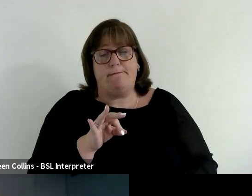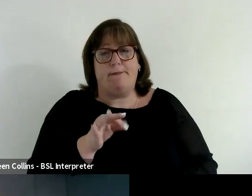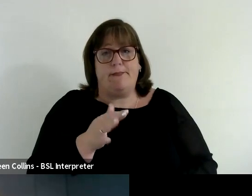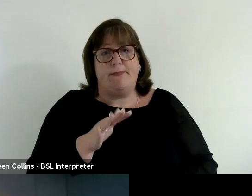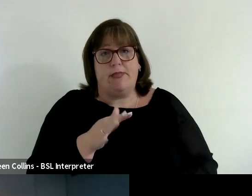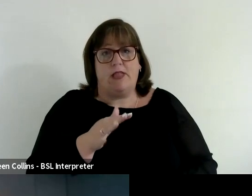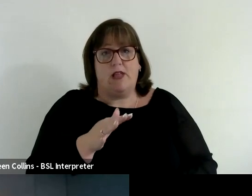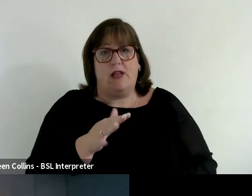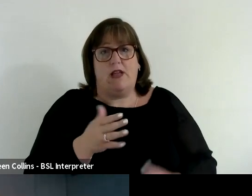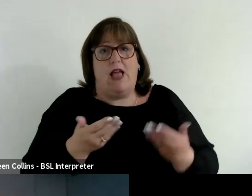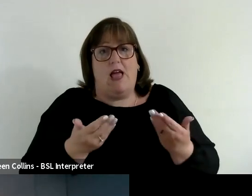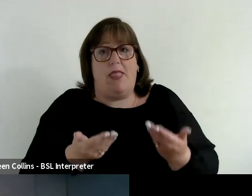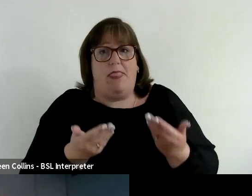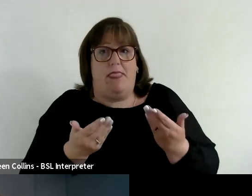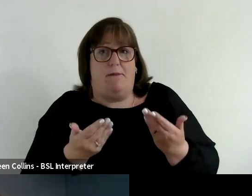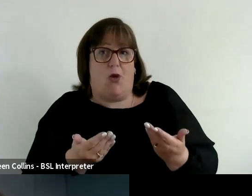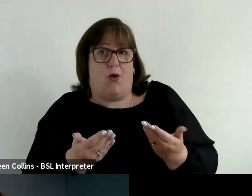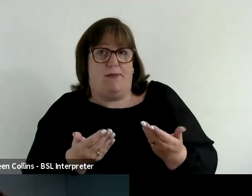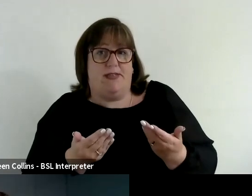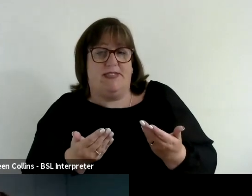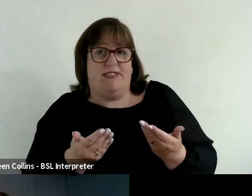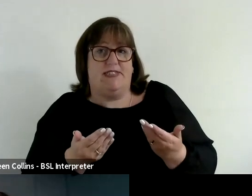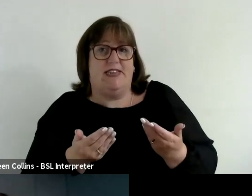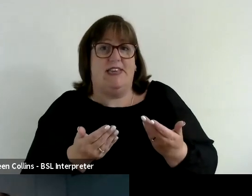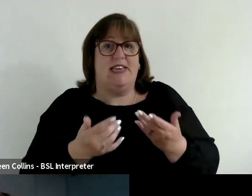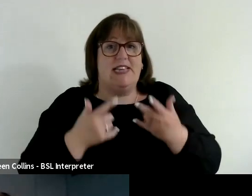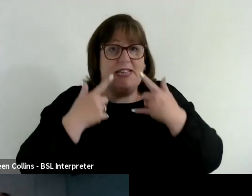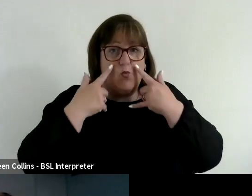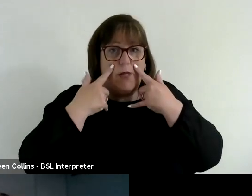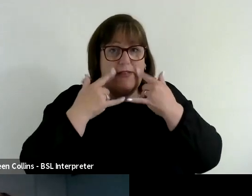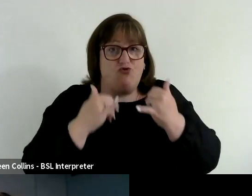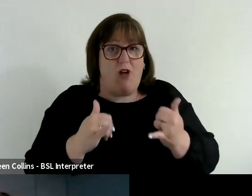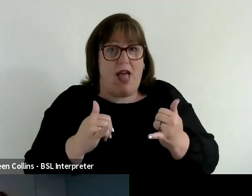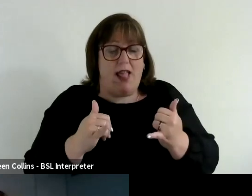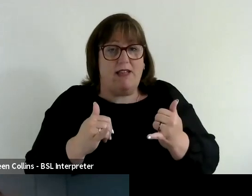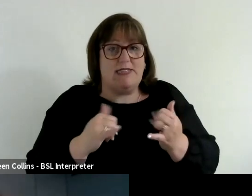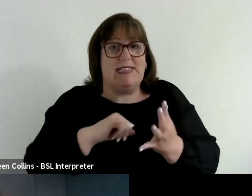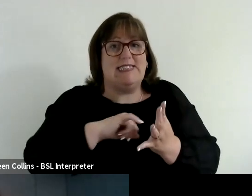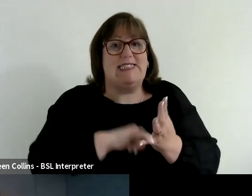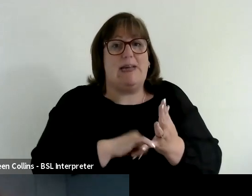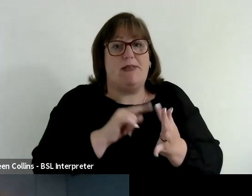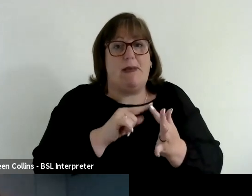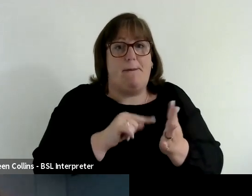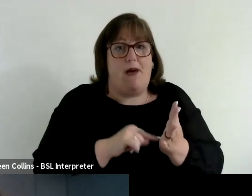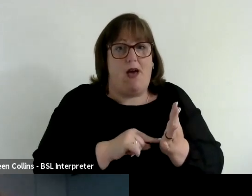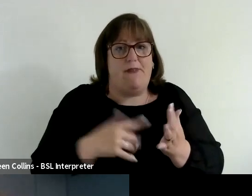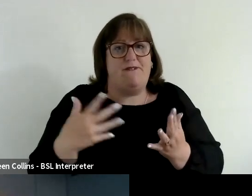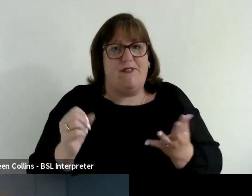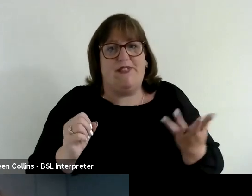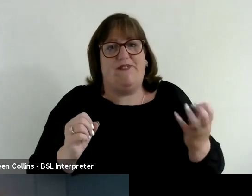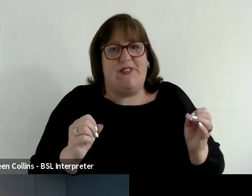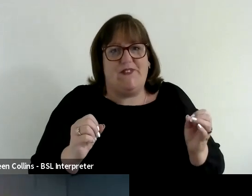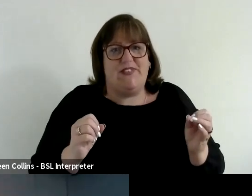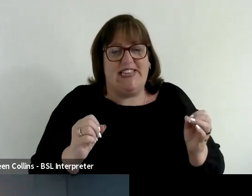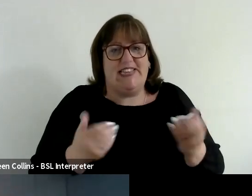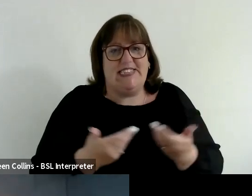it's at the moment it will be going into trial in September, like this 50-50 split, because we've gone from being 100% from home